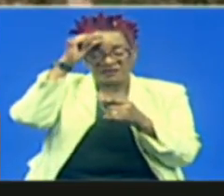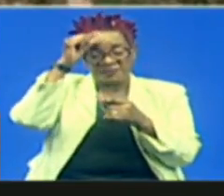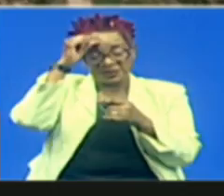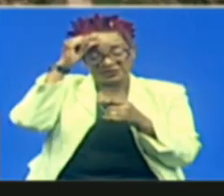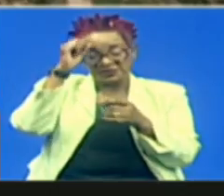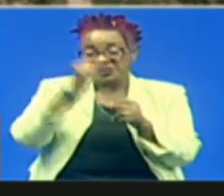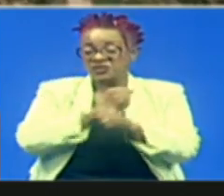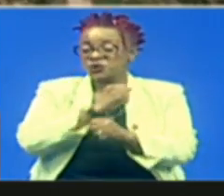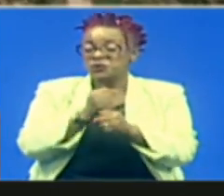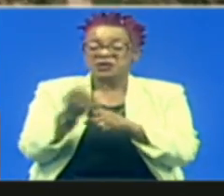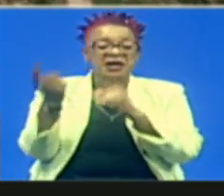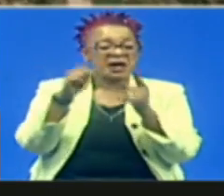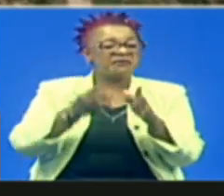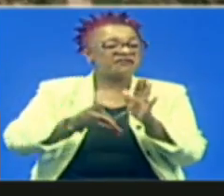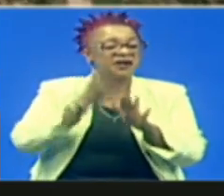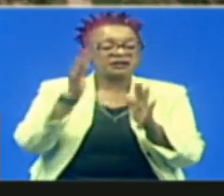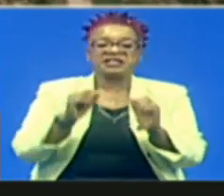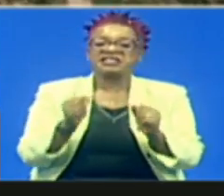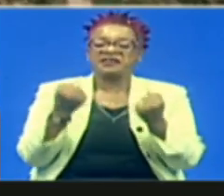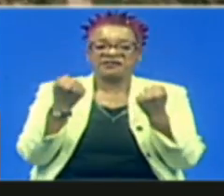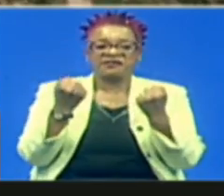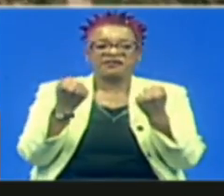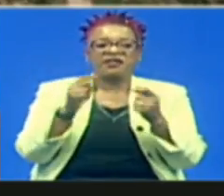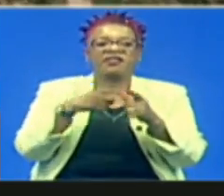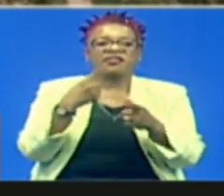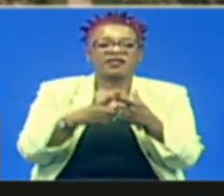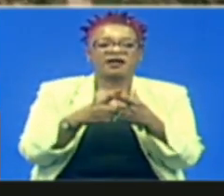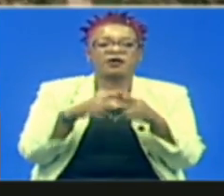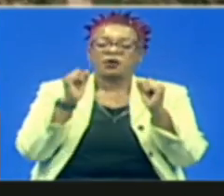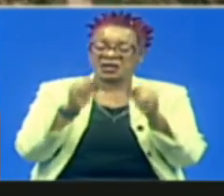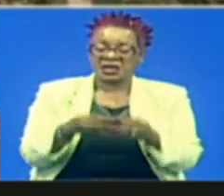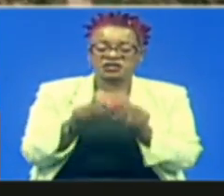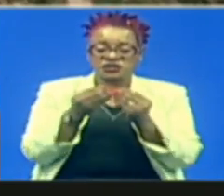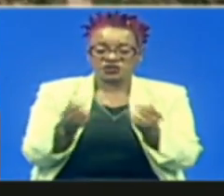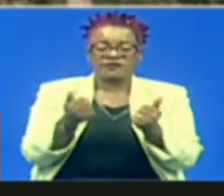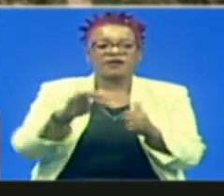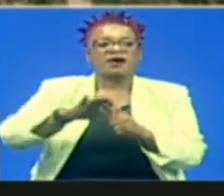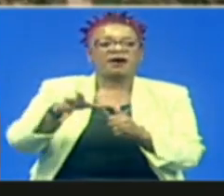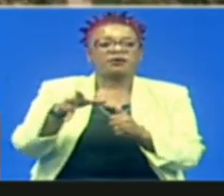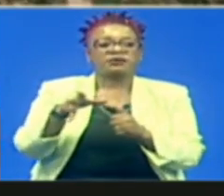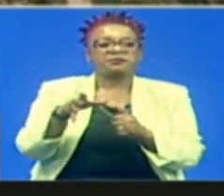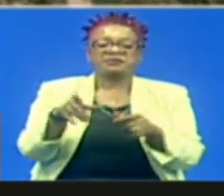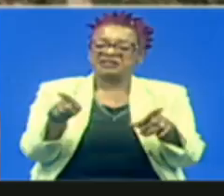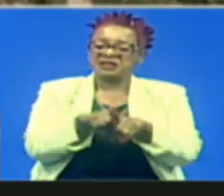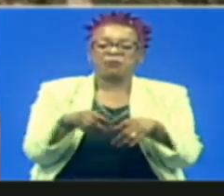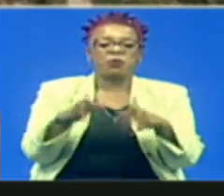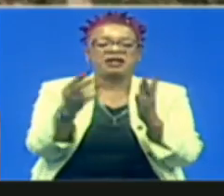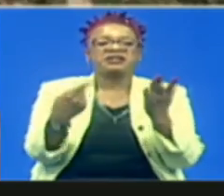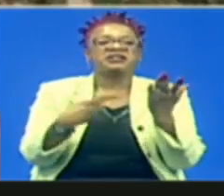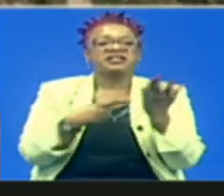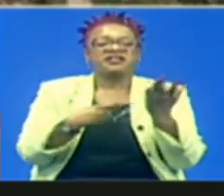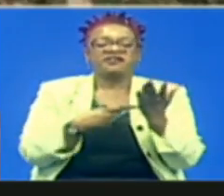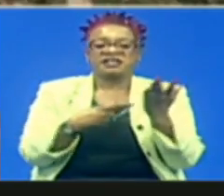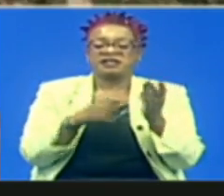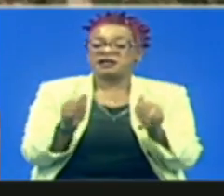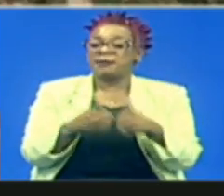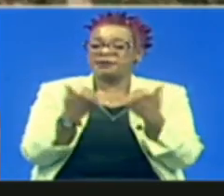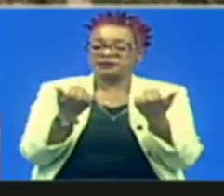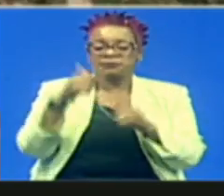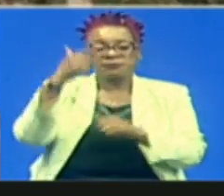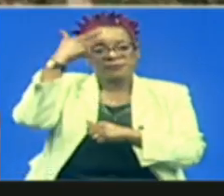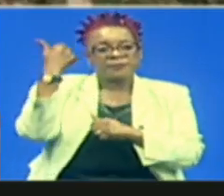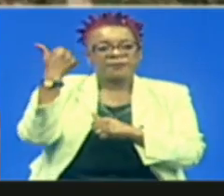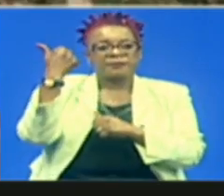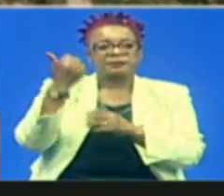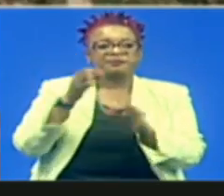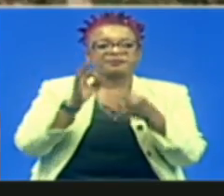Kiambu, we are likely to dissolve this county the way the Taita Taveta government is moving on. Because if